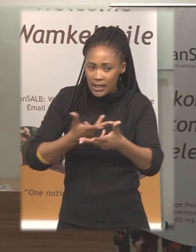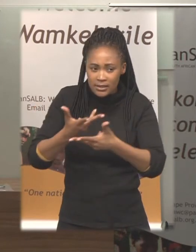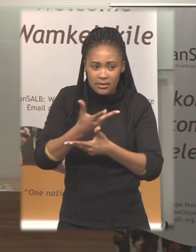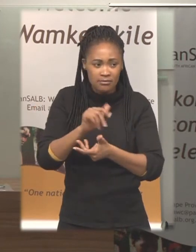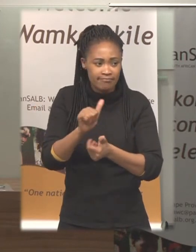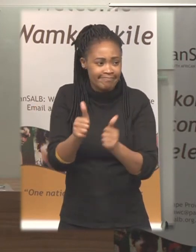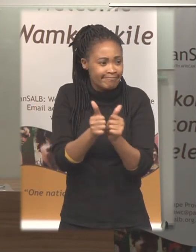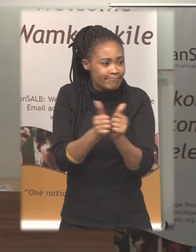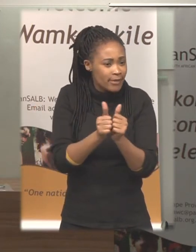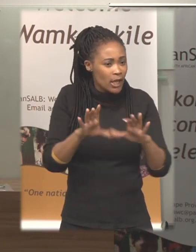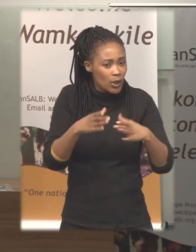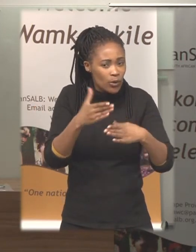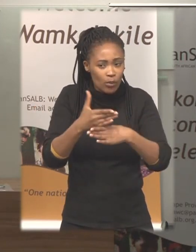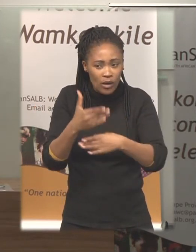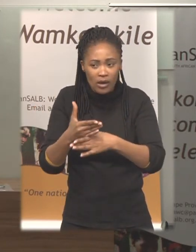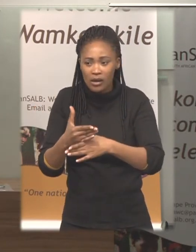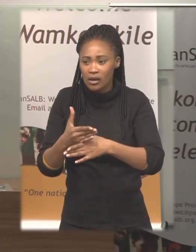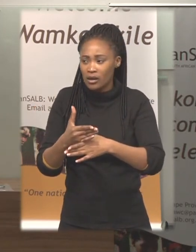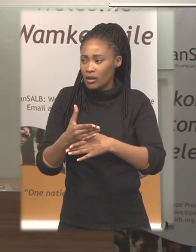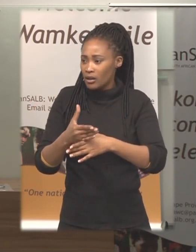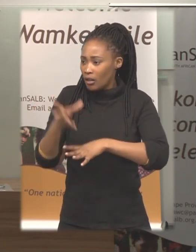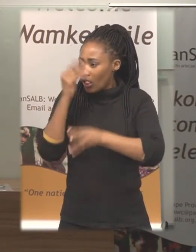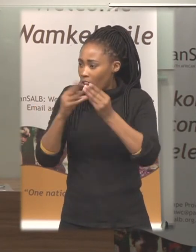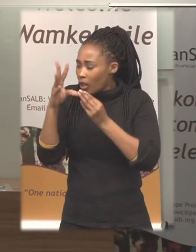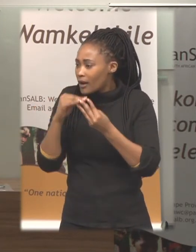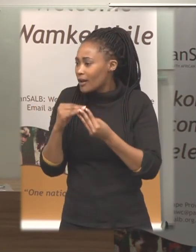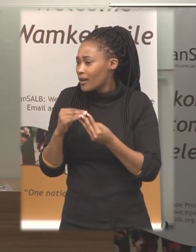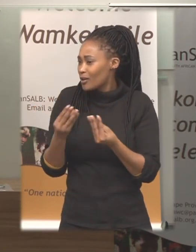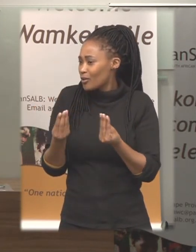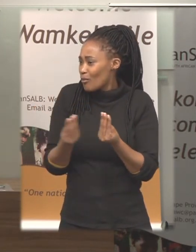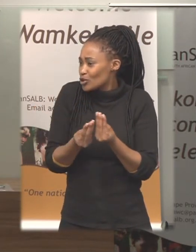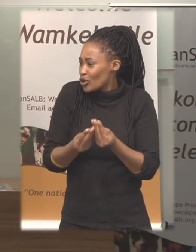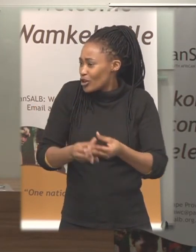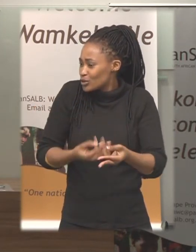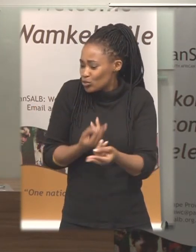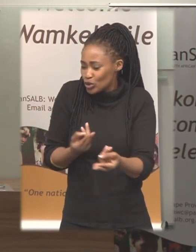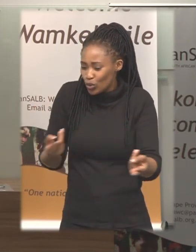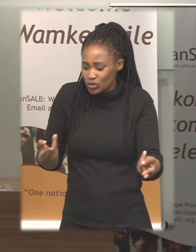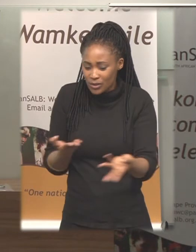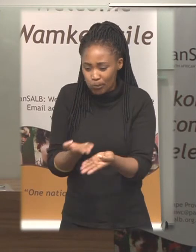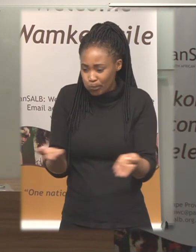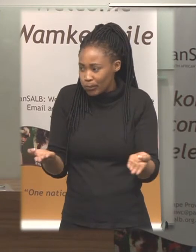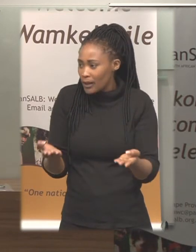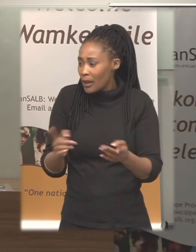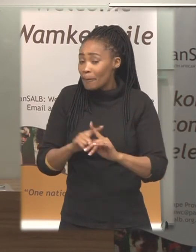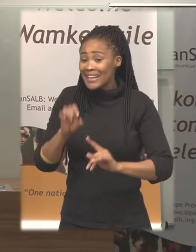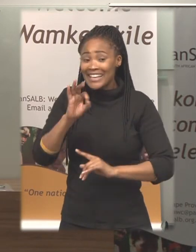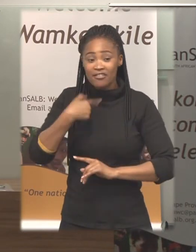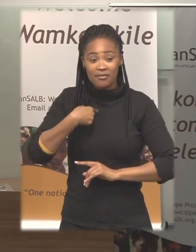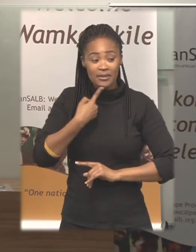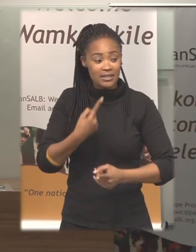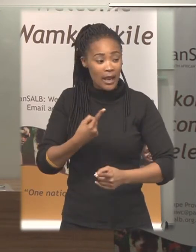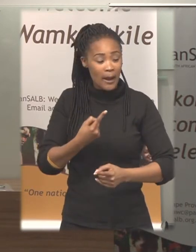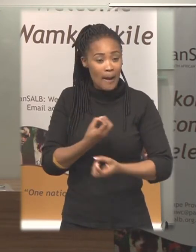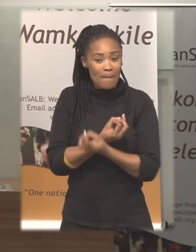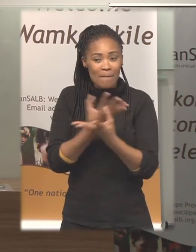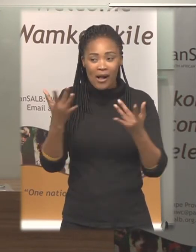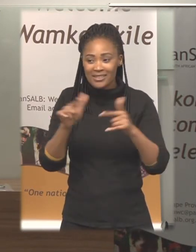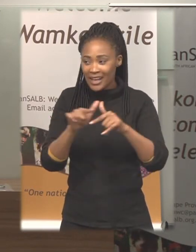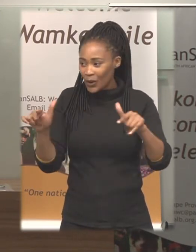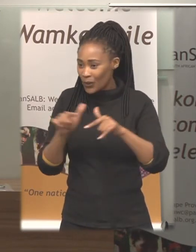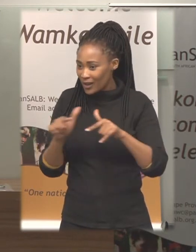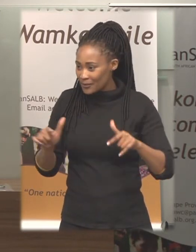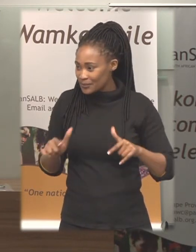work, and learning materials being available. And when I say multilingually, but now from the translanguaging kind of